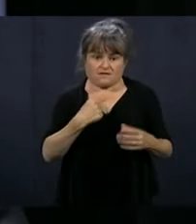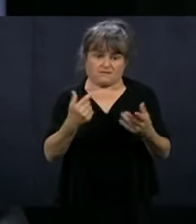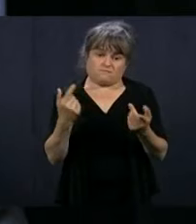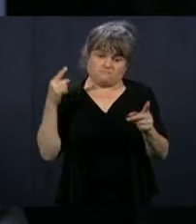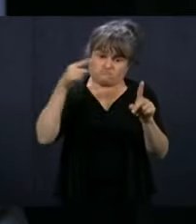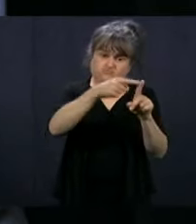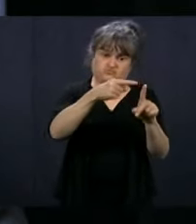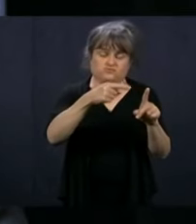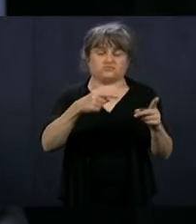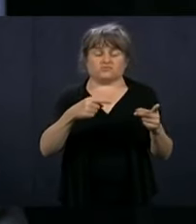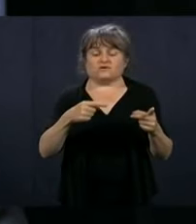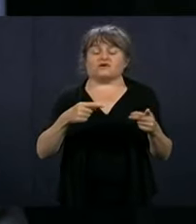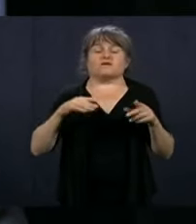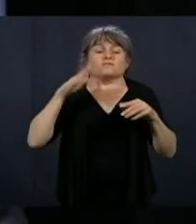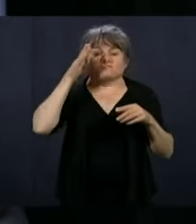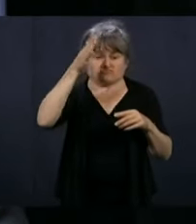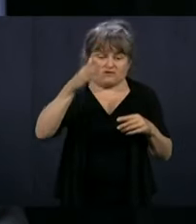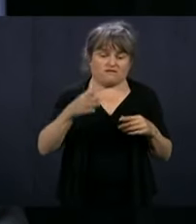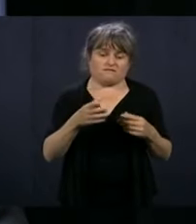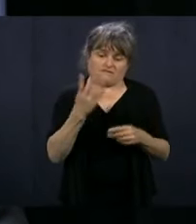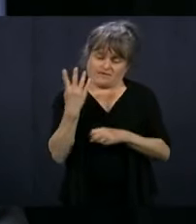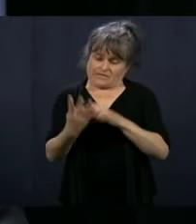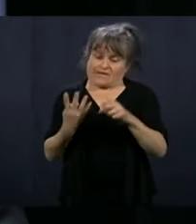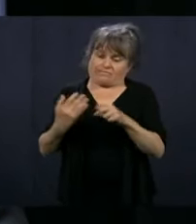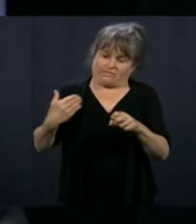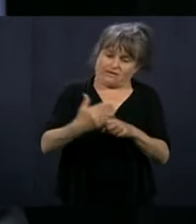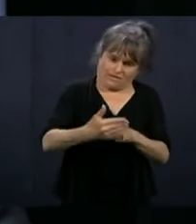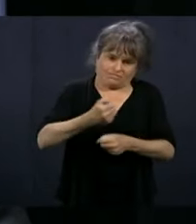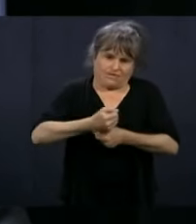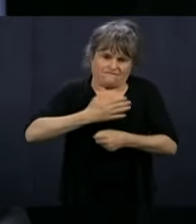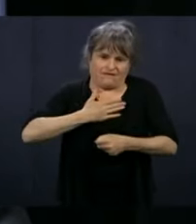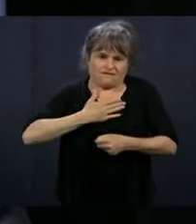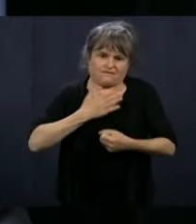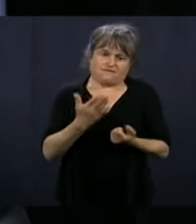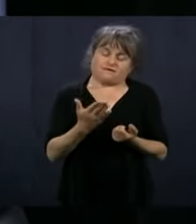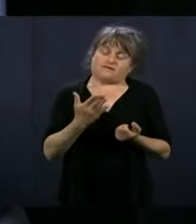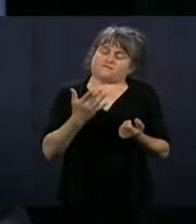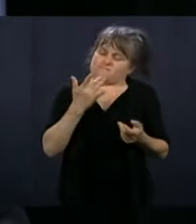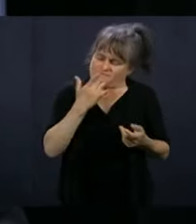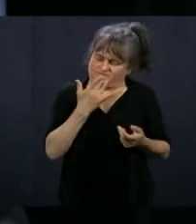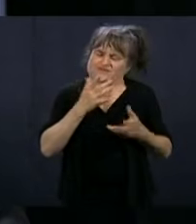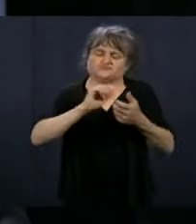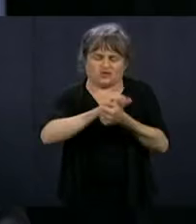my mandate, that there be actions and changes that will be brought.